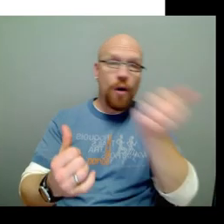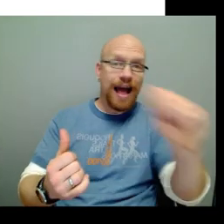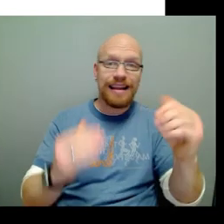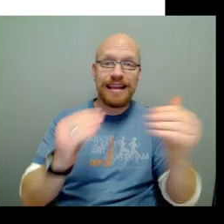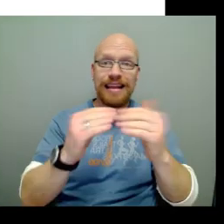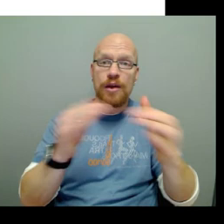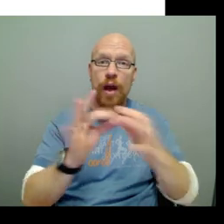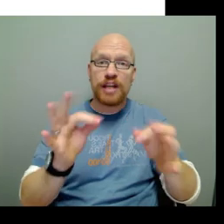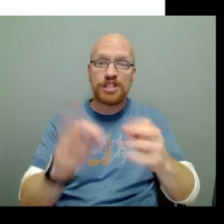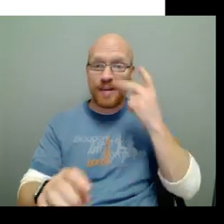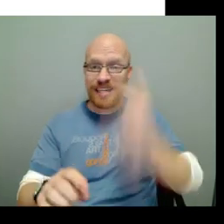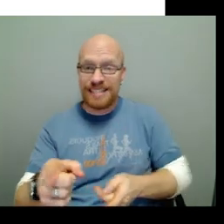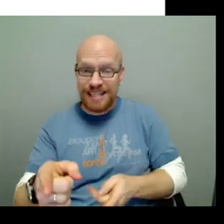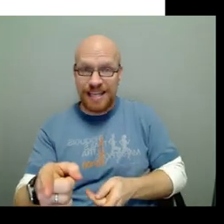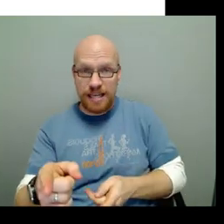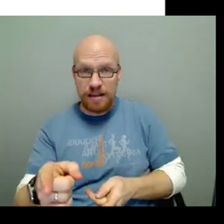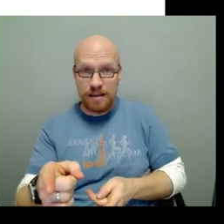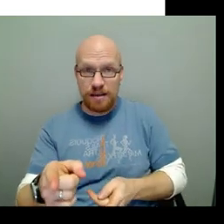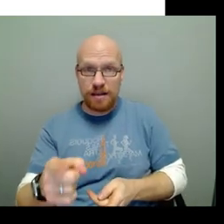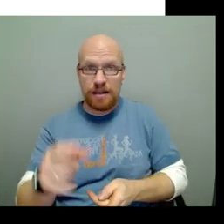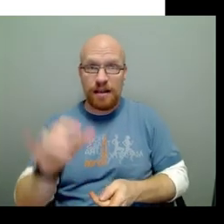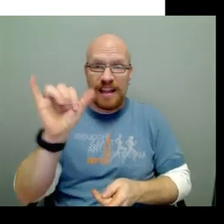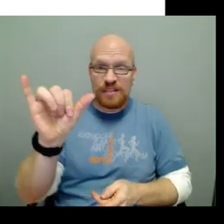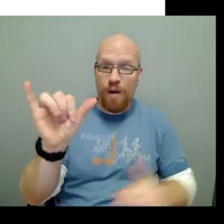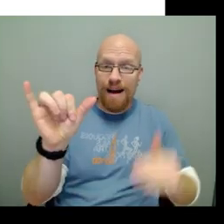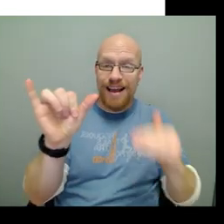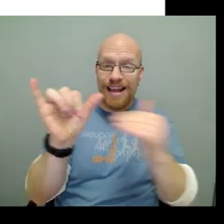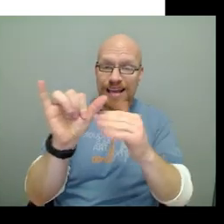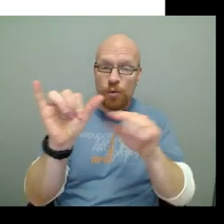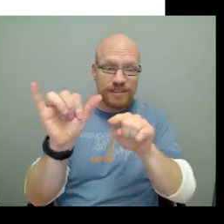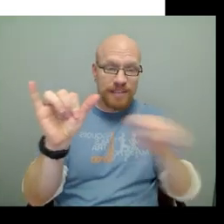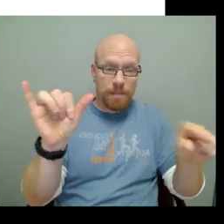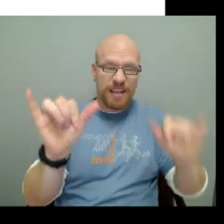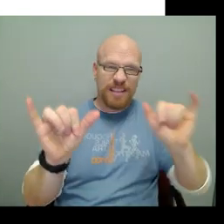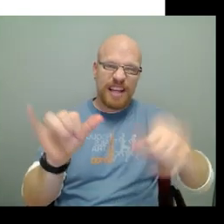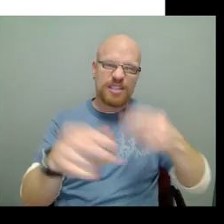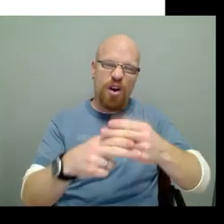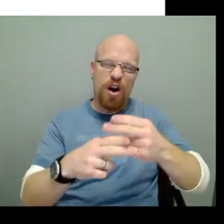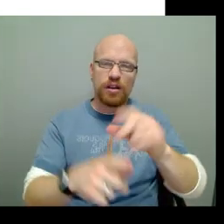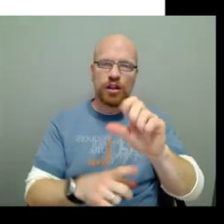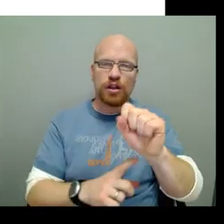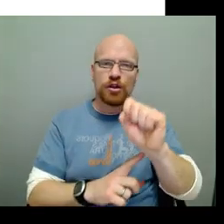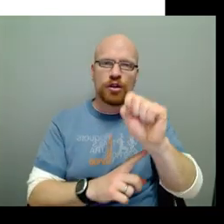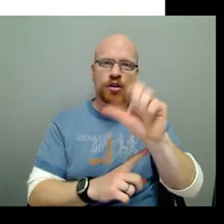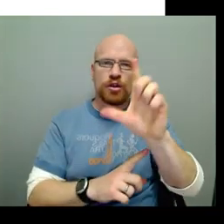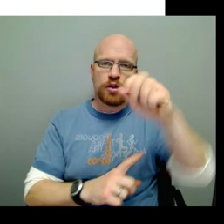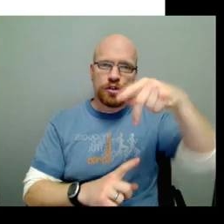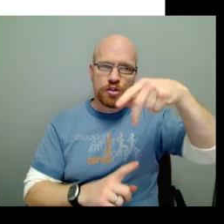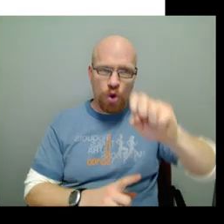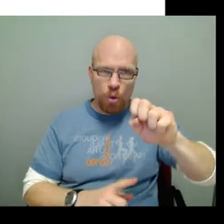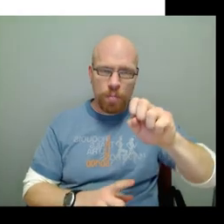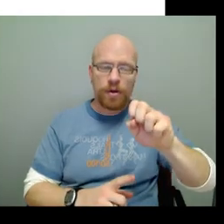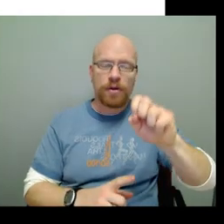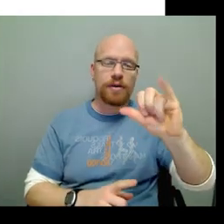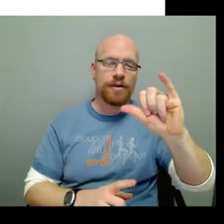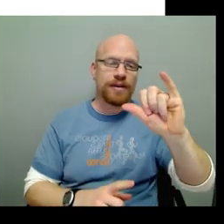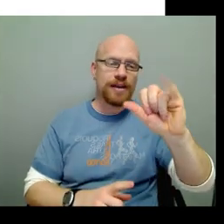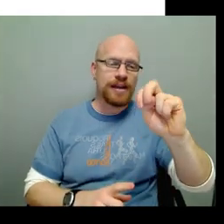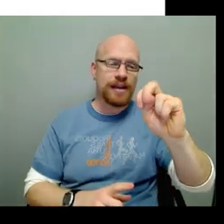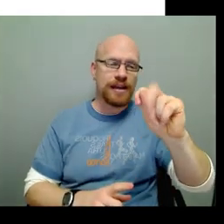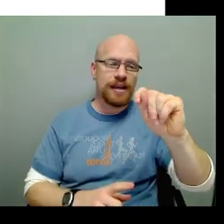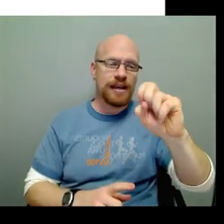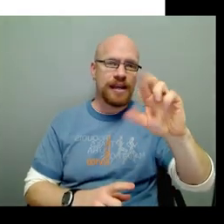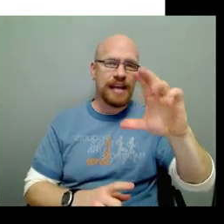So now any equation that we can see as y equals something, that's called